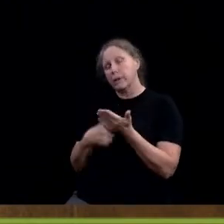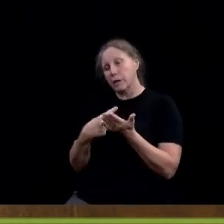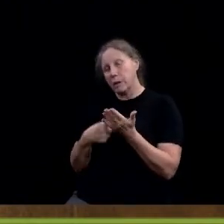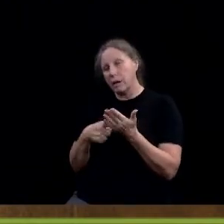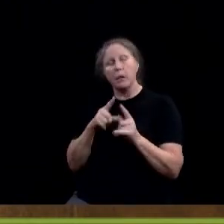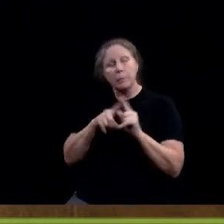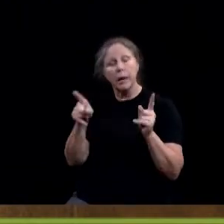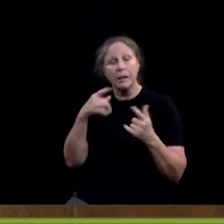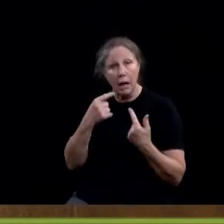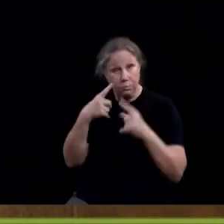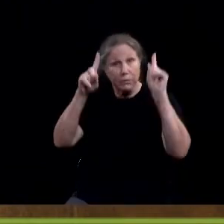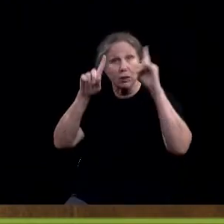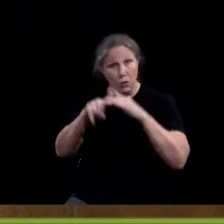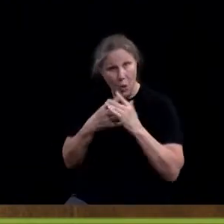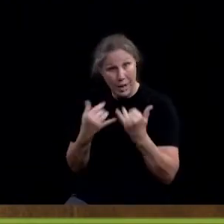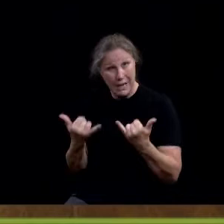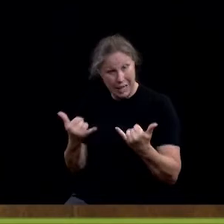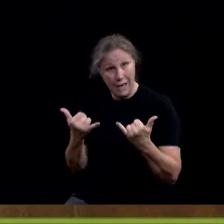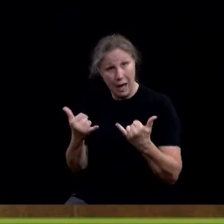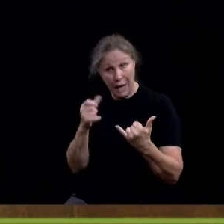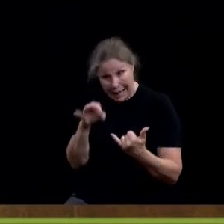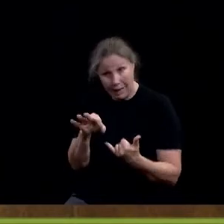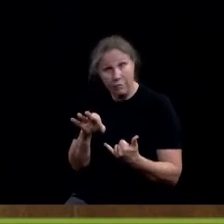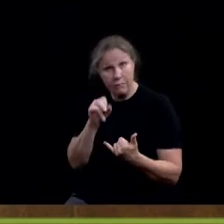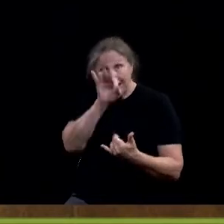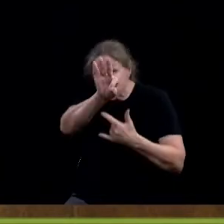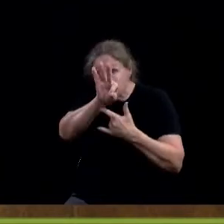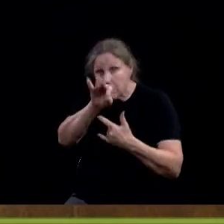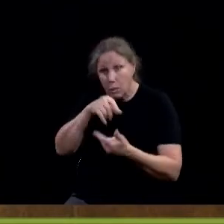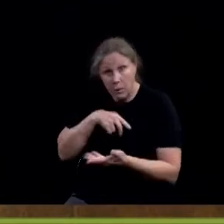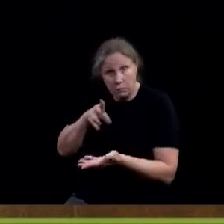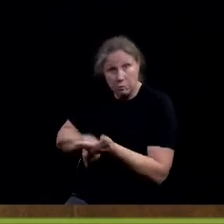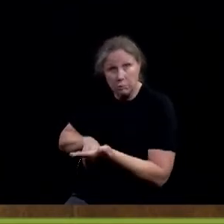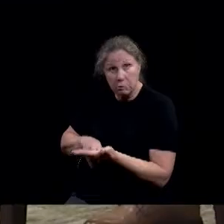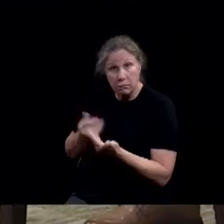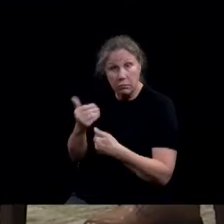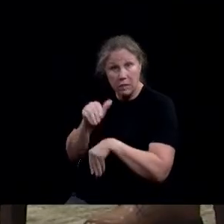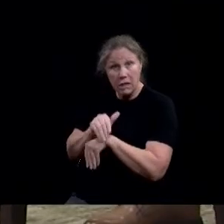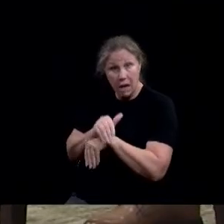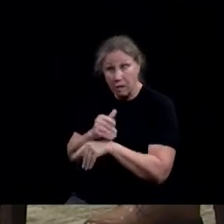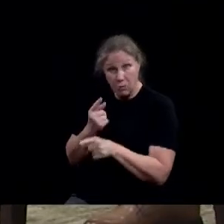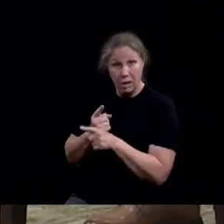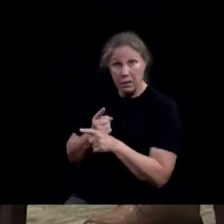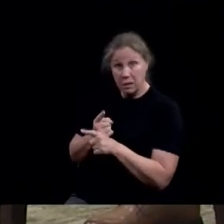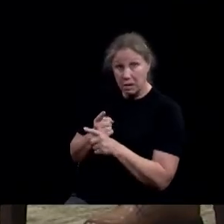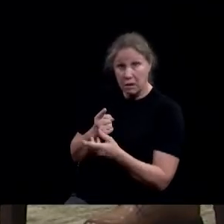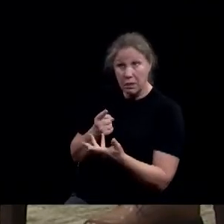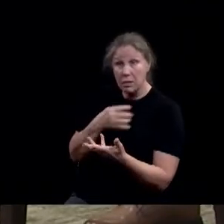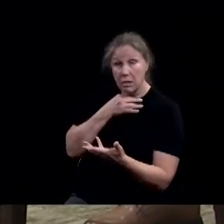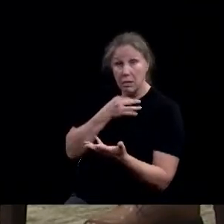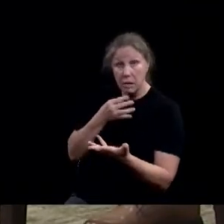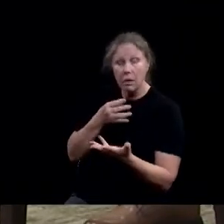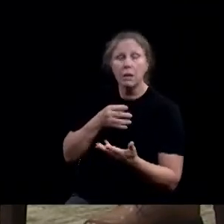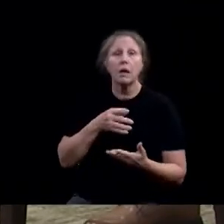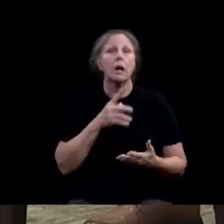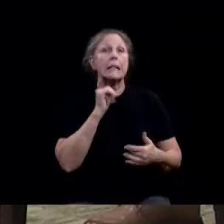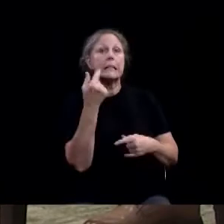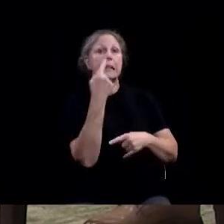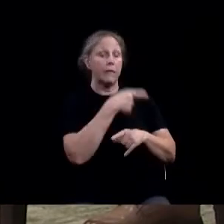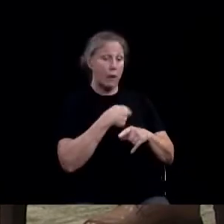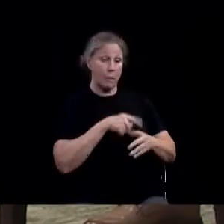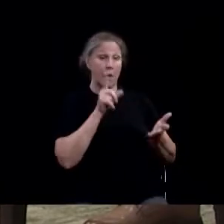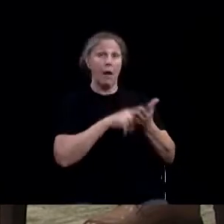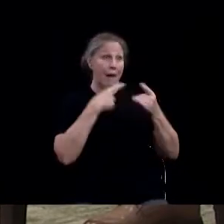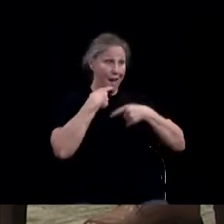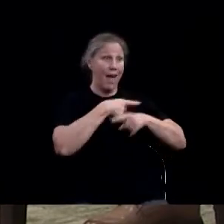all approve it tonight, right? Well, it's 10 days from the publication of the ordinance, but